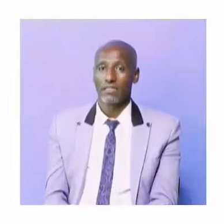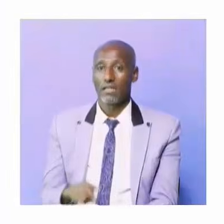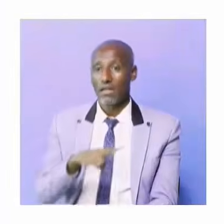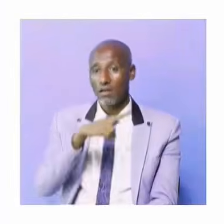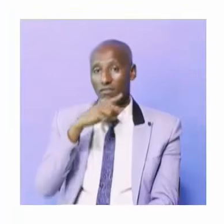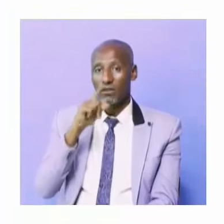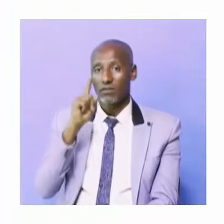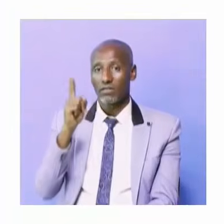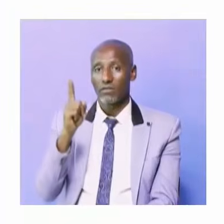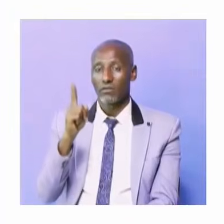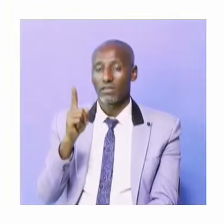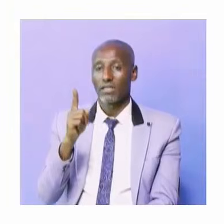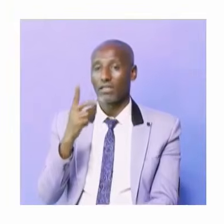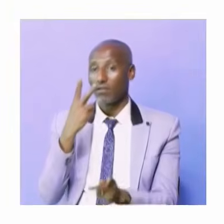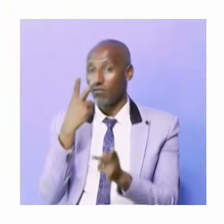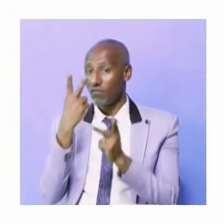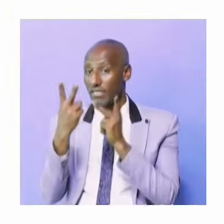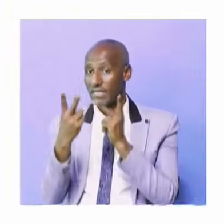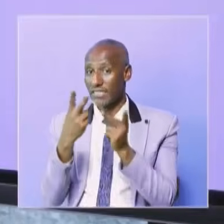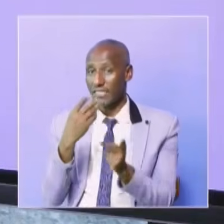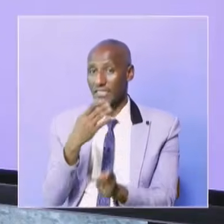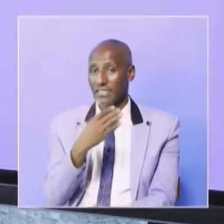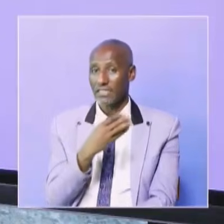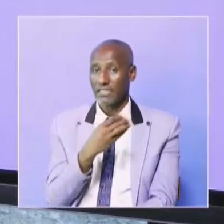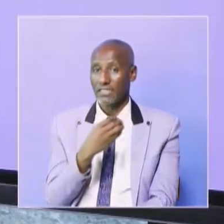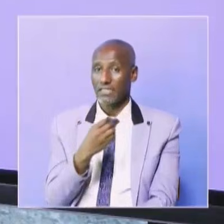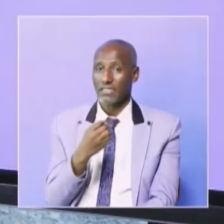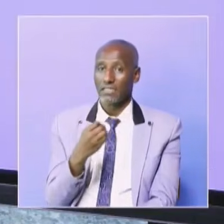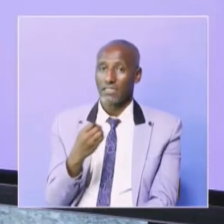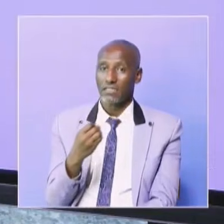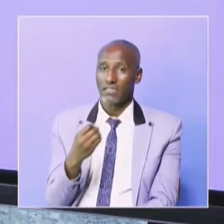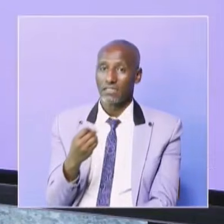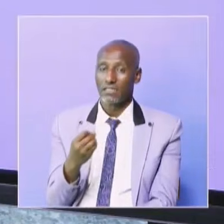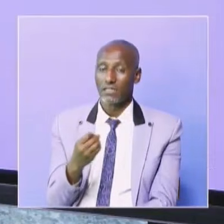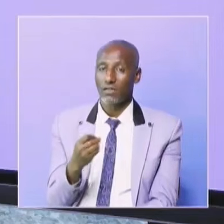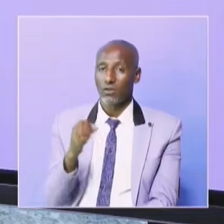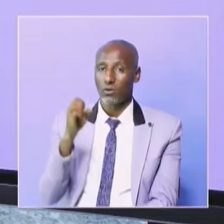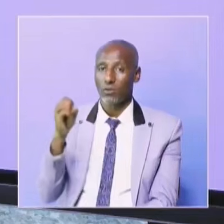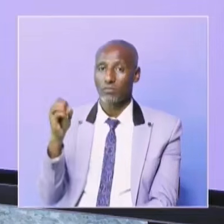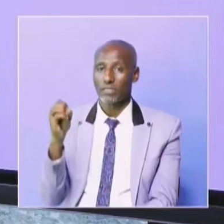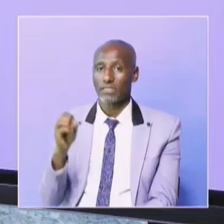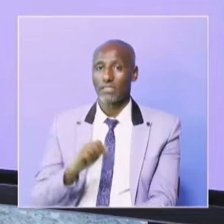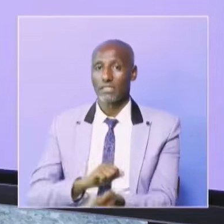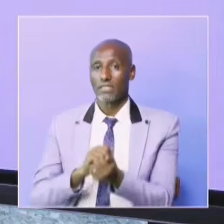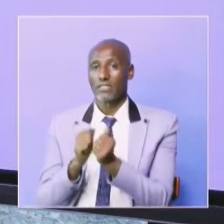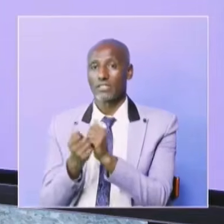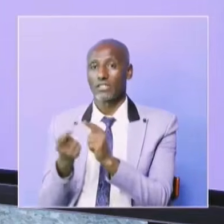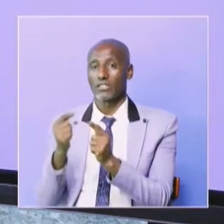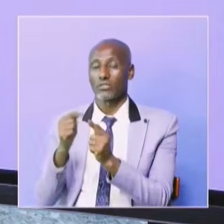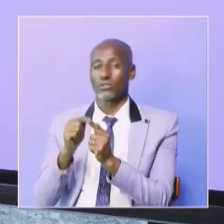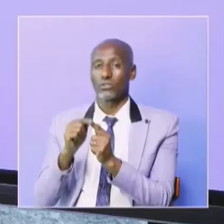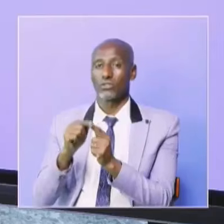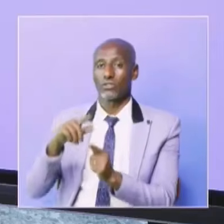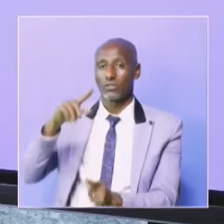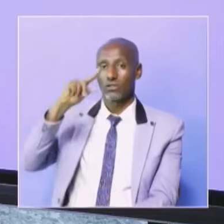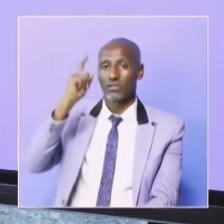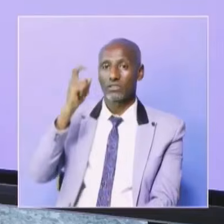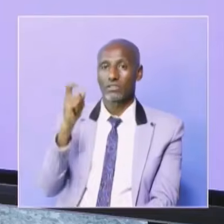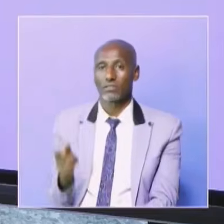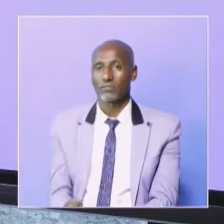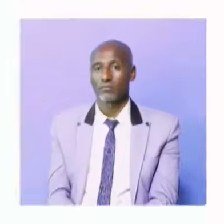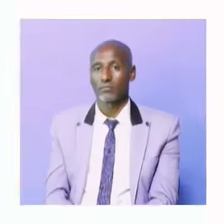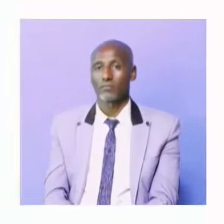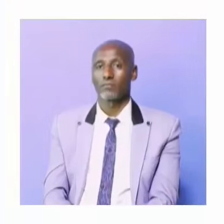1, visit, and our object. That's how we change it into question. Let's do it together. Okay.